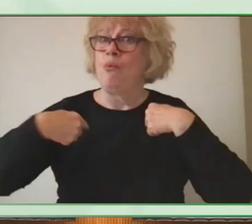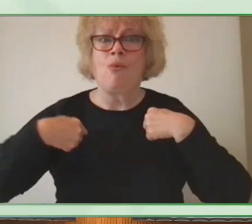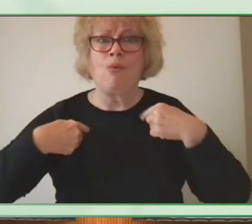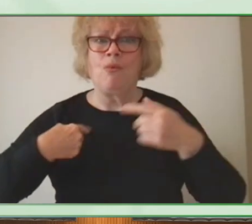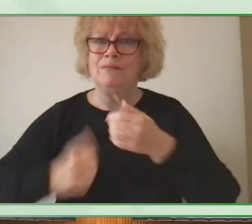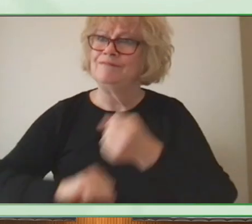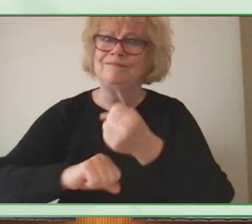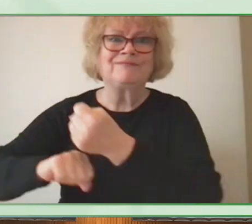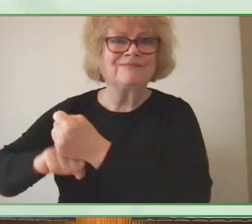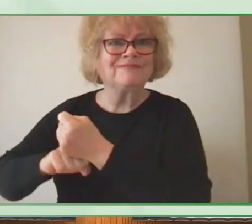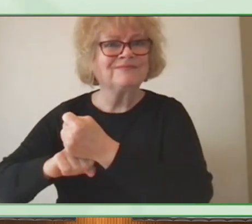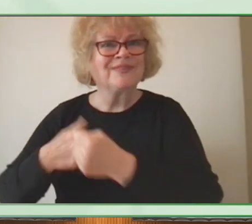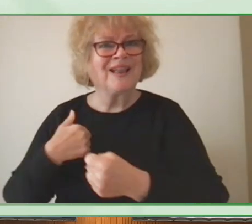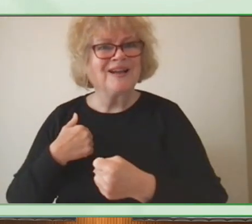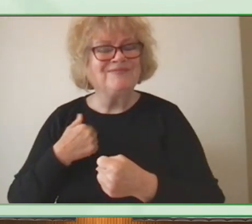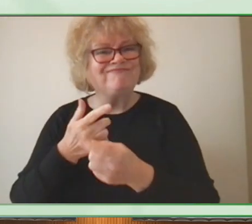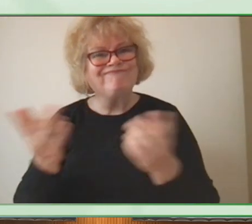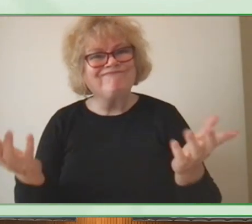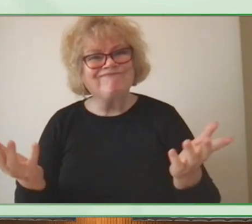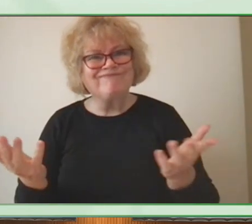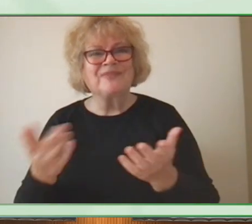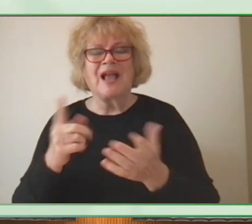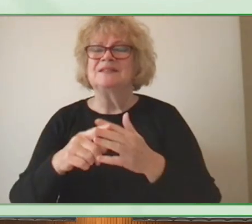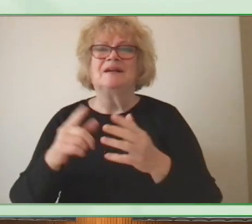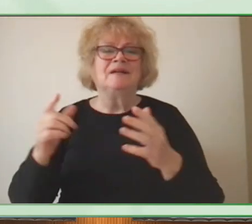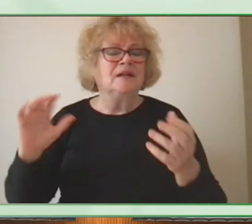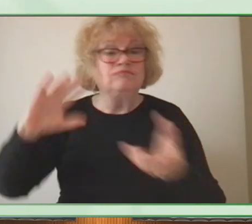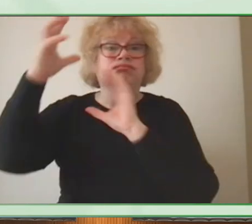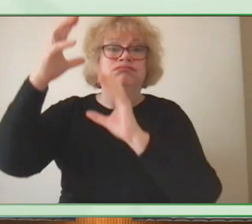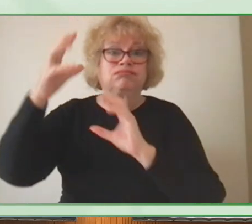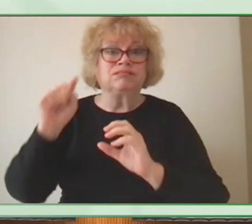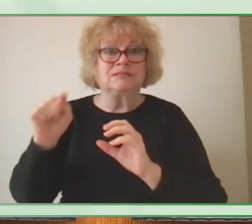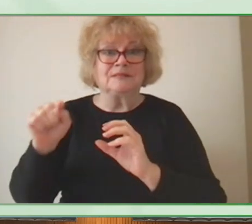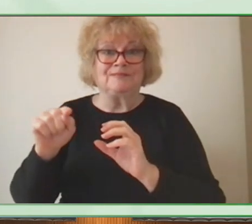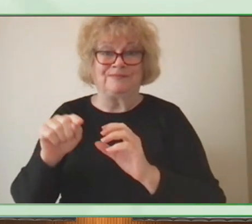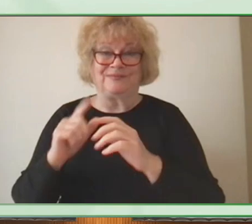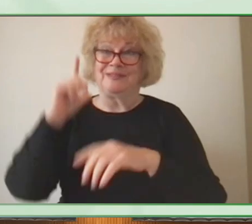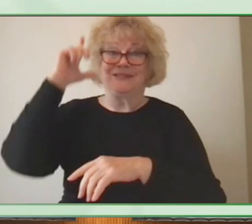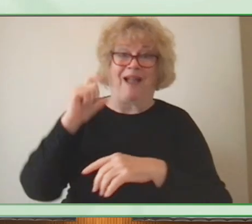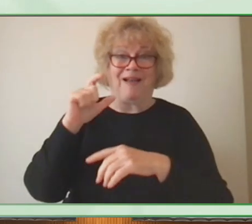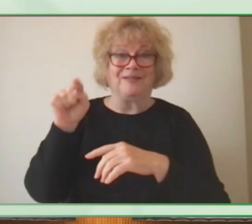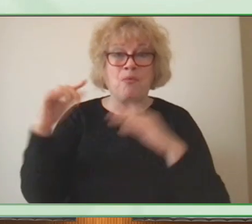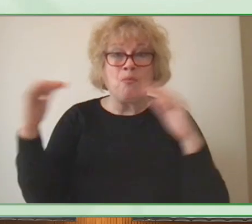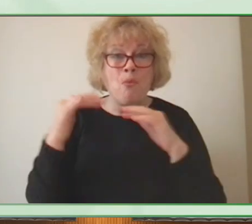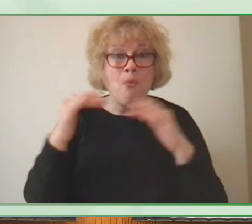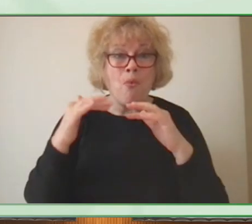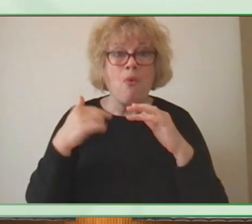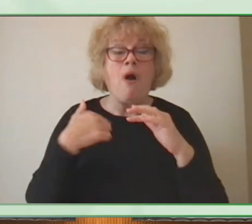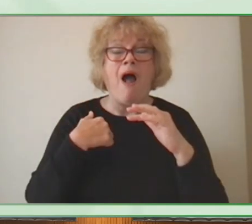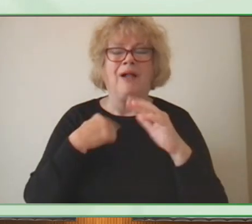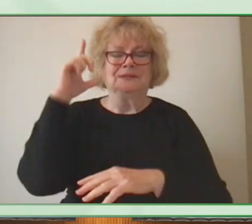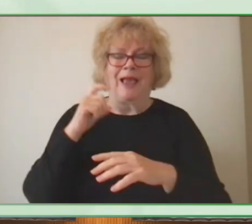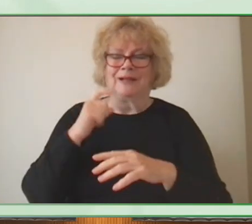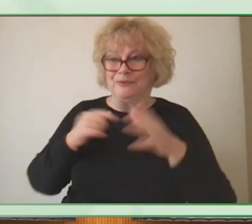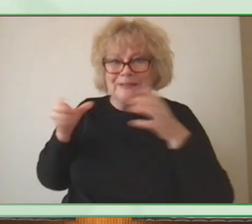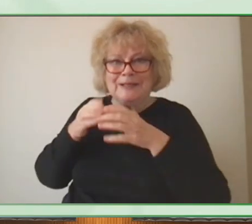have people with disabilities. More than 40% of us are people with disabilities, and my responsibility as